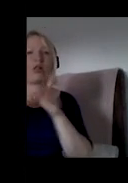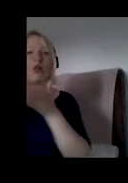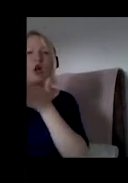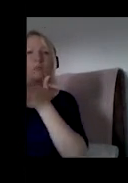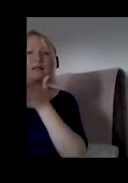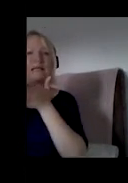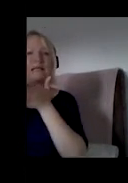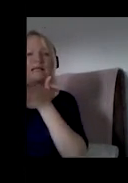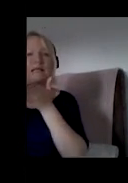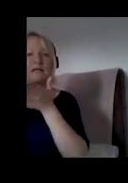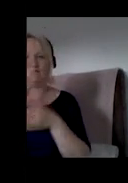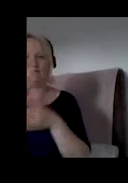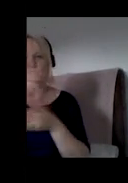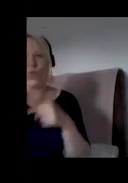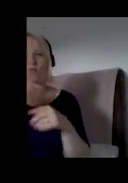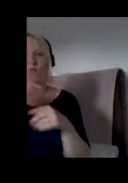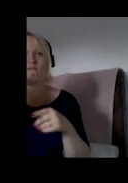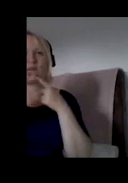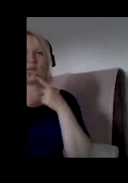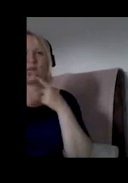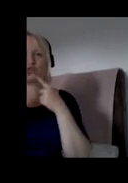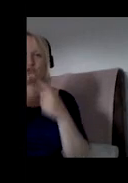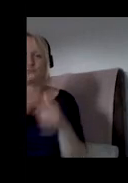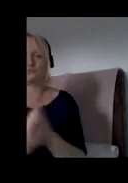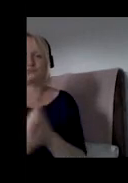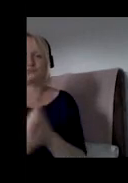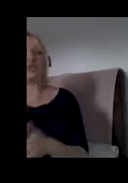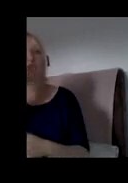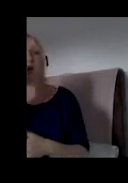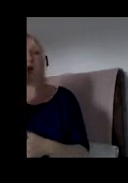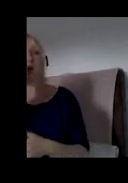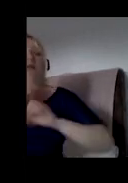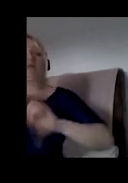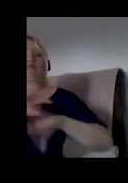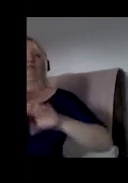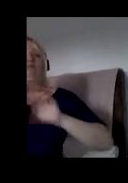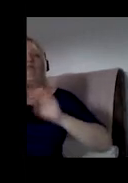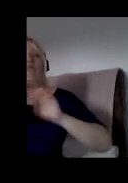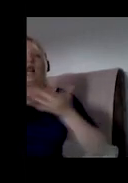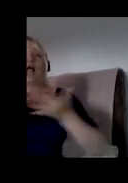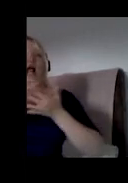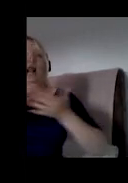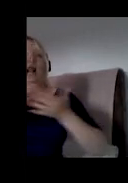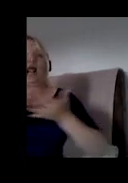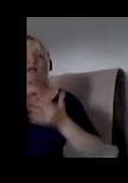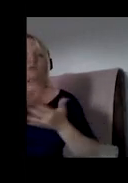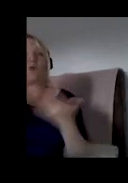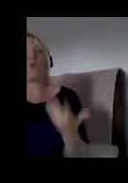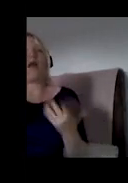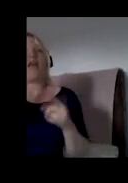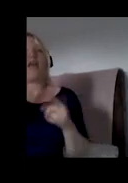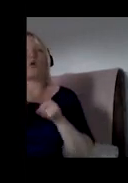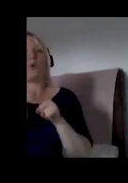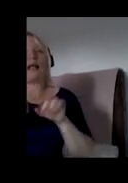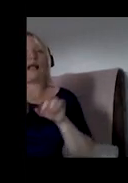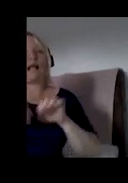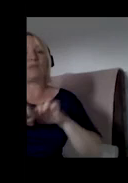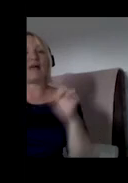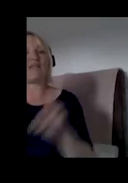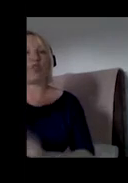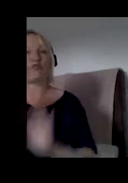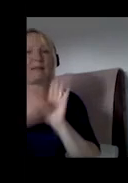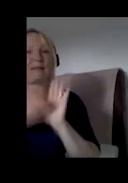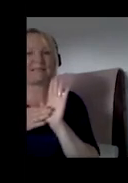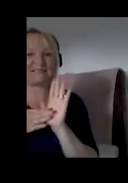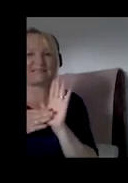materials. So we're conscious we've thrown an awful lot of information at you, so let's take a quick break for 3 minutes now, and then we'll be